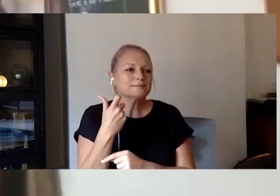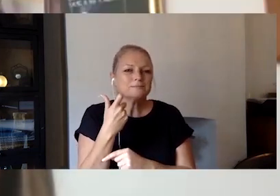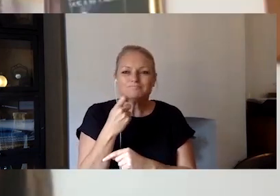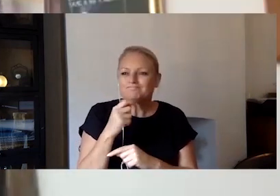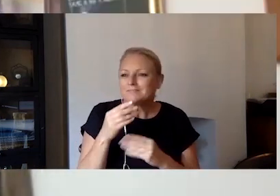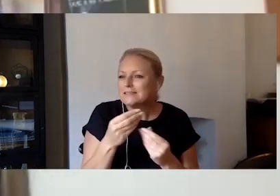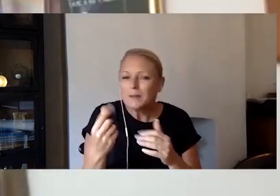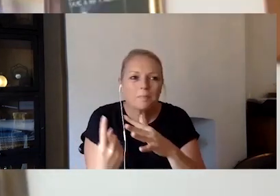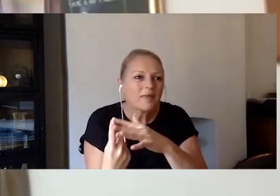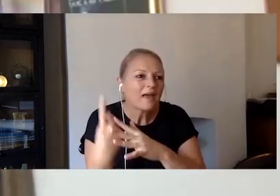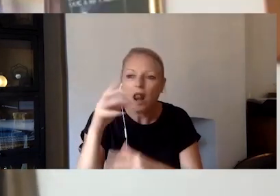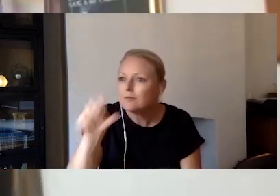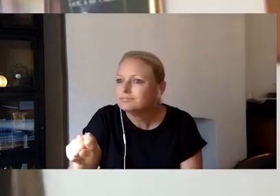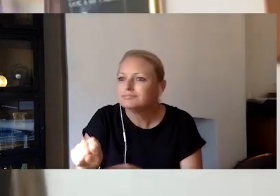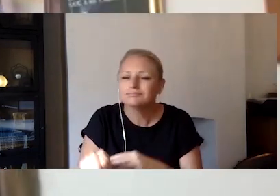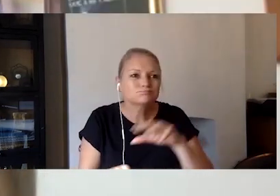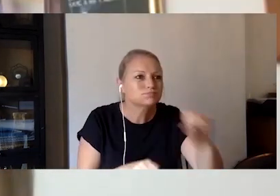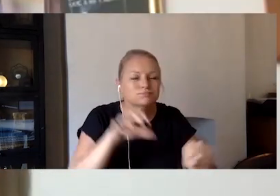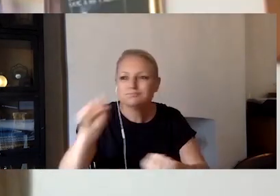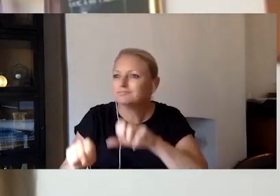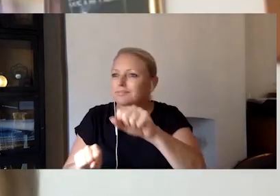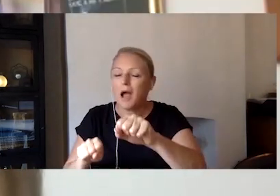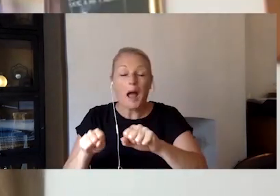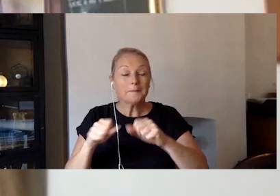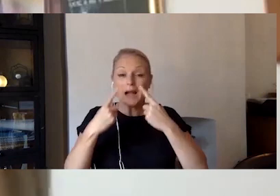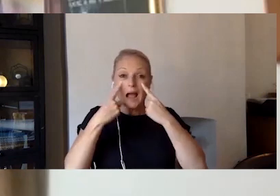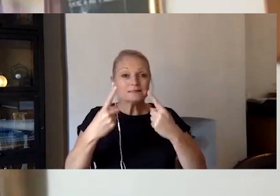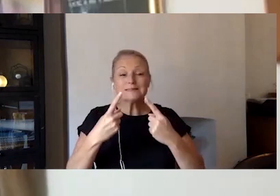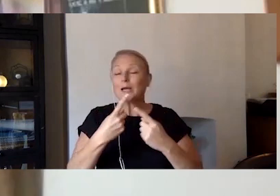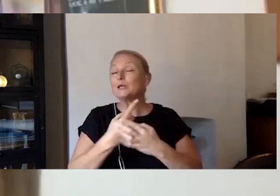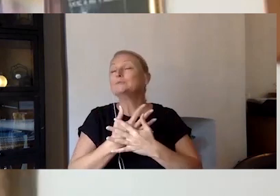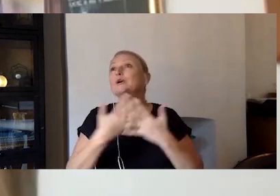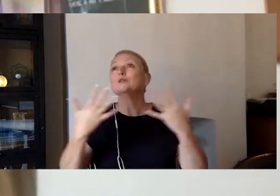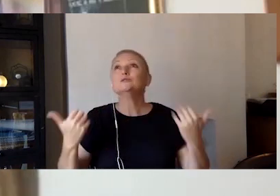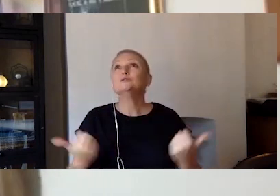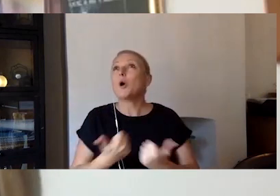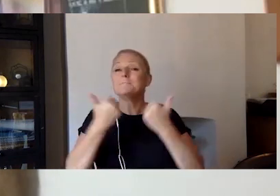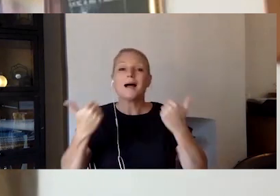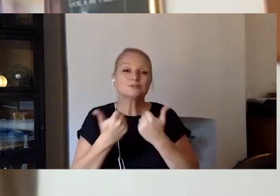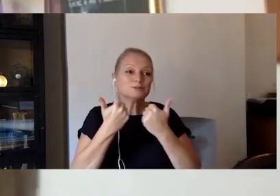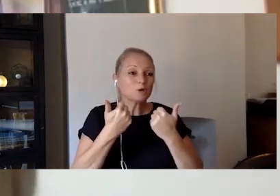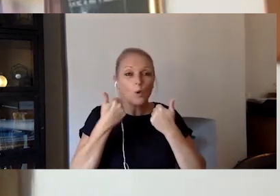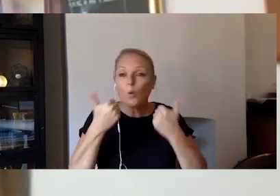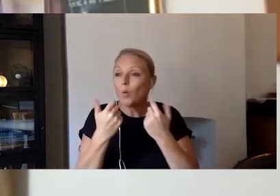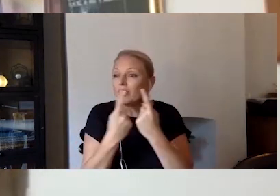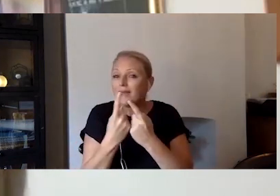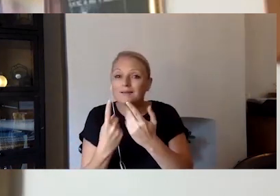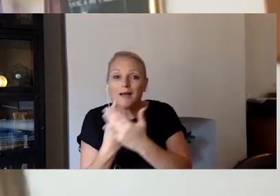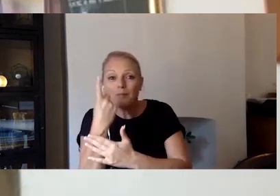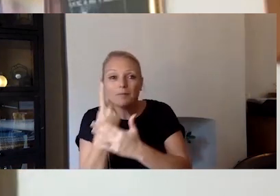I'm just blown away by everything that I'm seeing from our beautiful industry and from our leaders who are